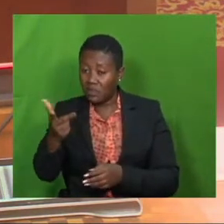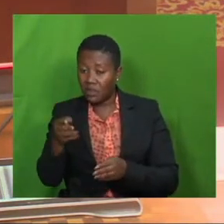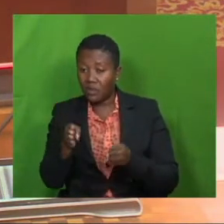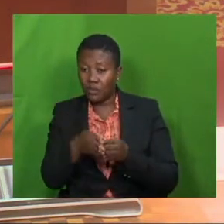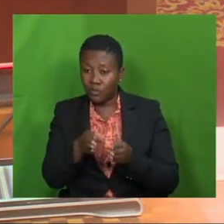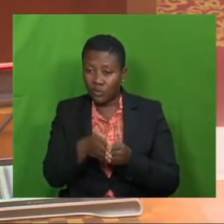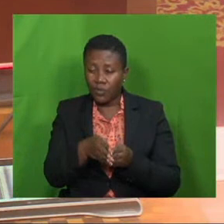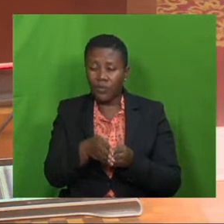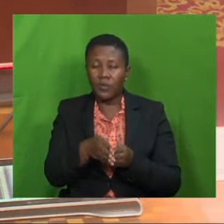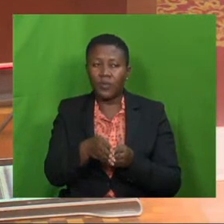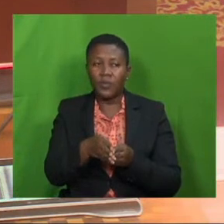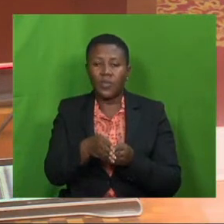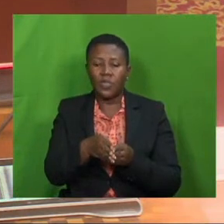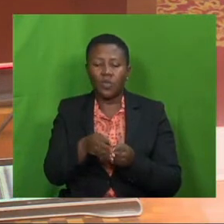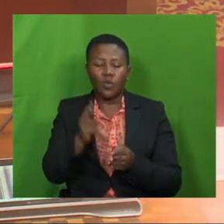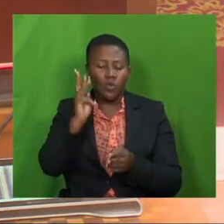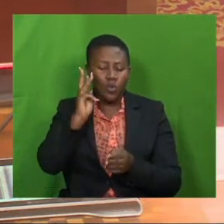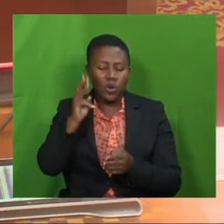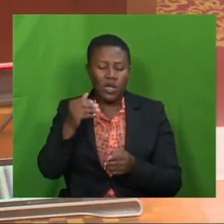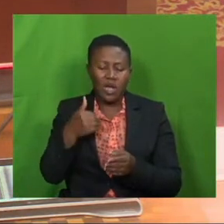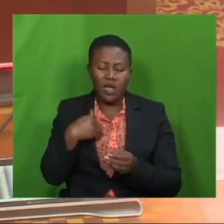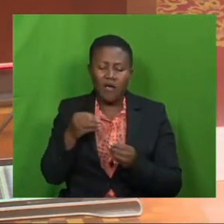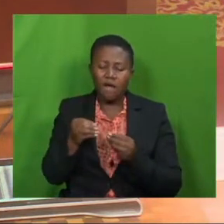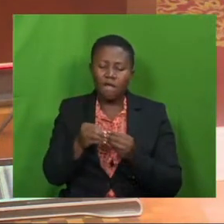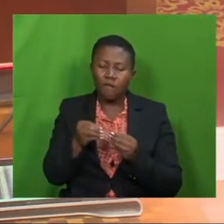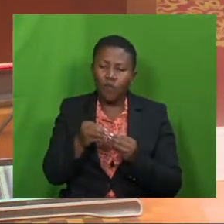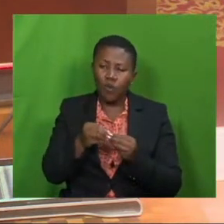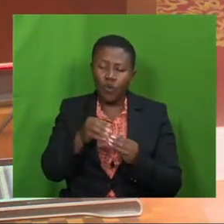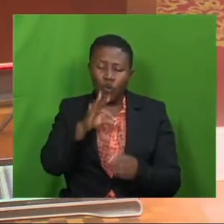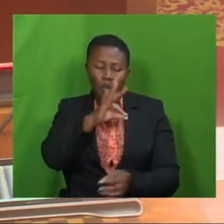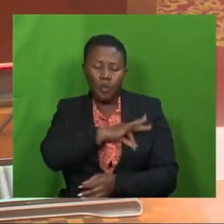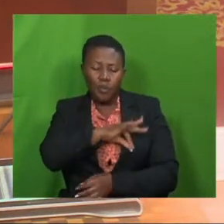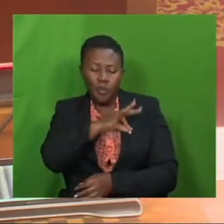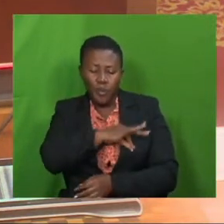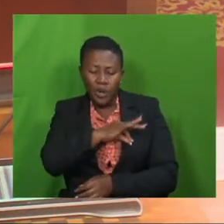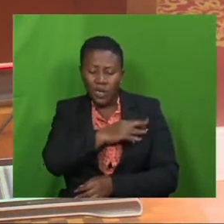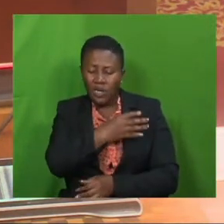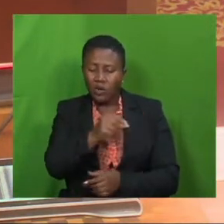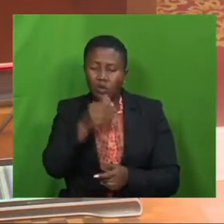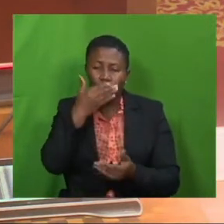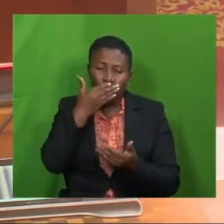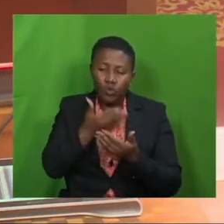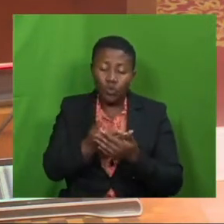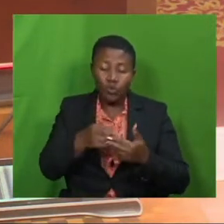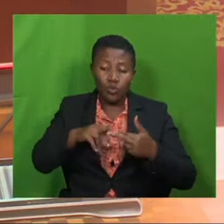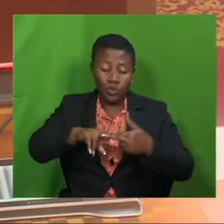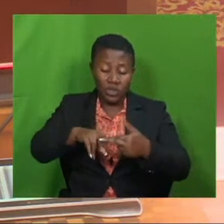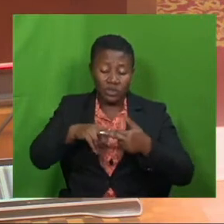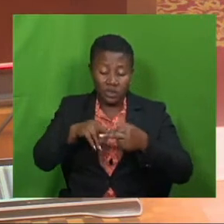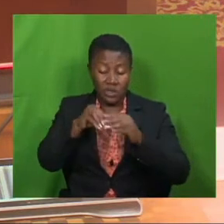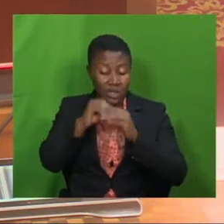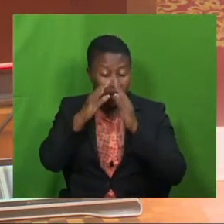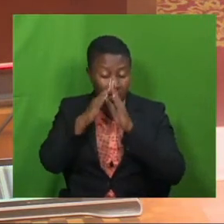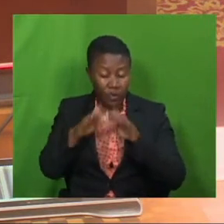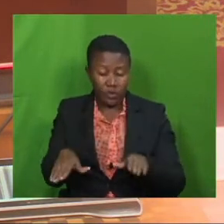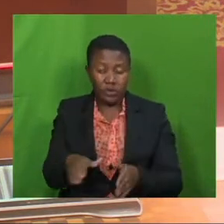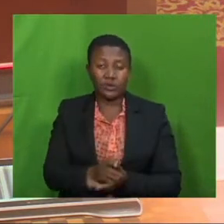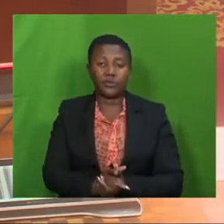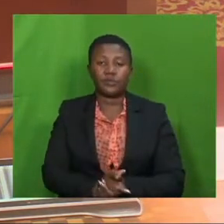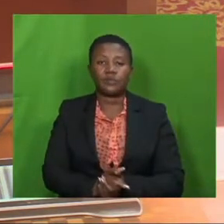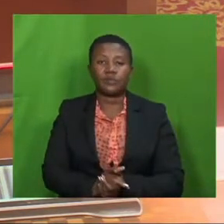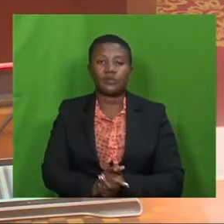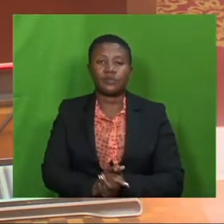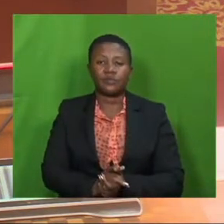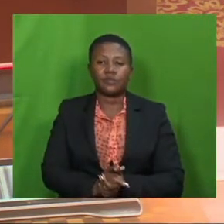vibrant cohesion and a mutually beneficial relationship across the divide of the House. Mr.